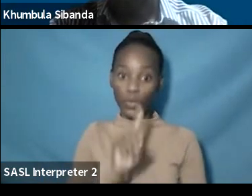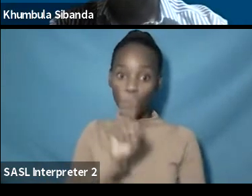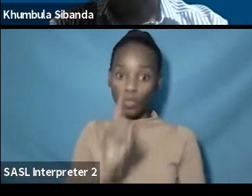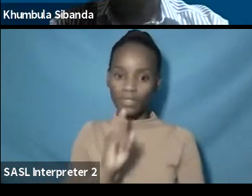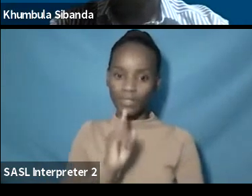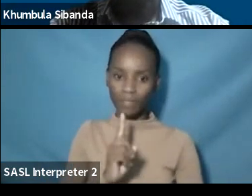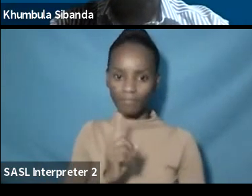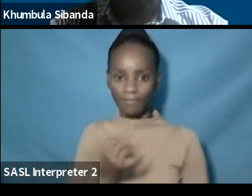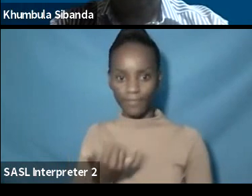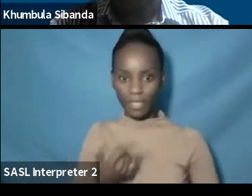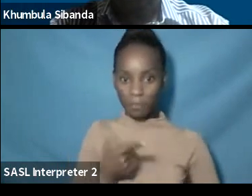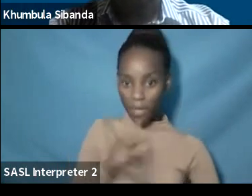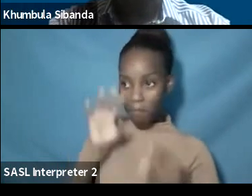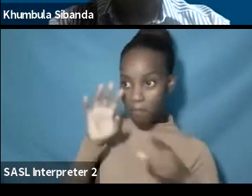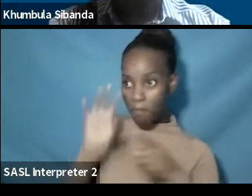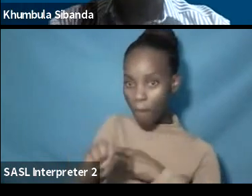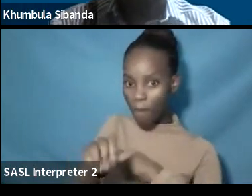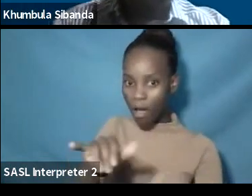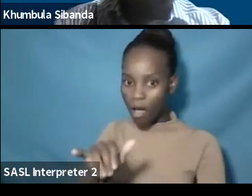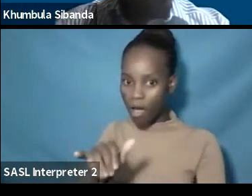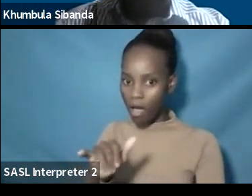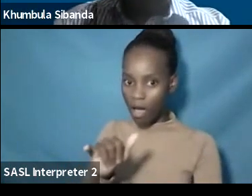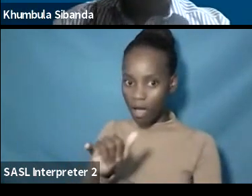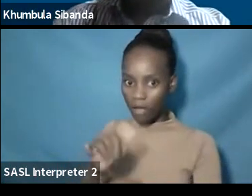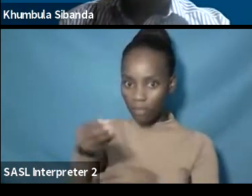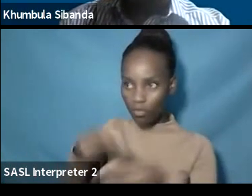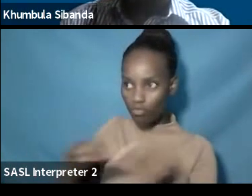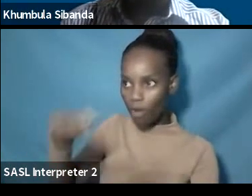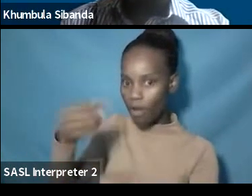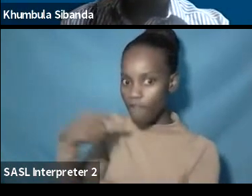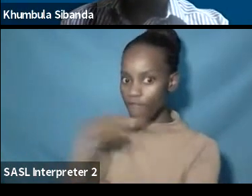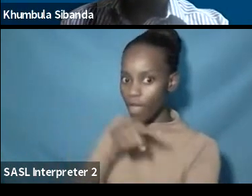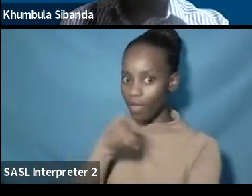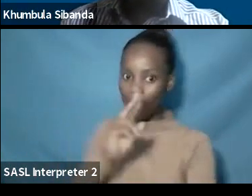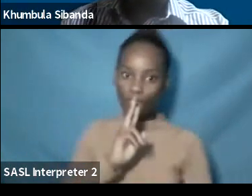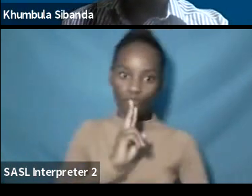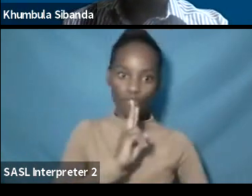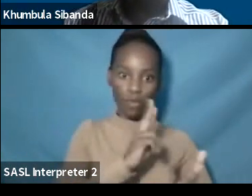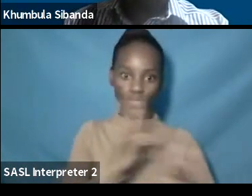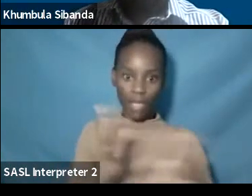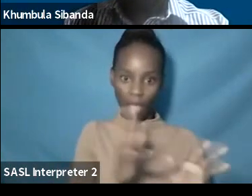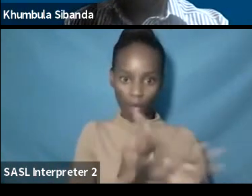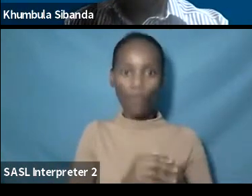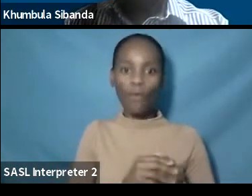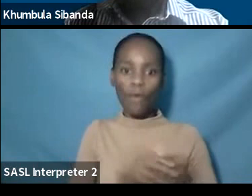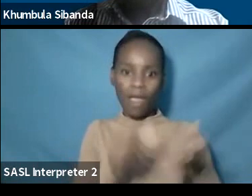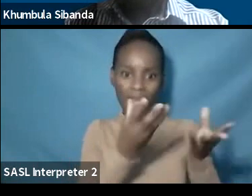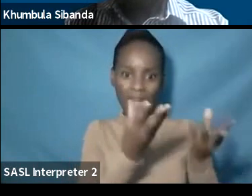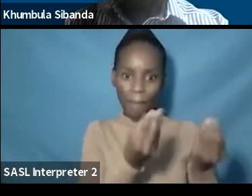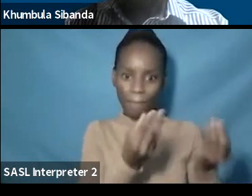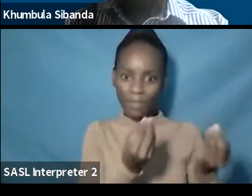the hotline numbers? And I will read the numbers to you in no time.